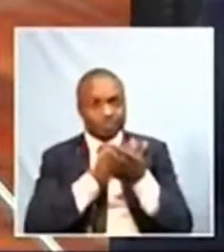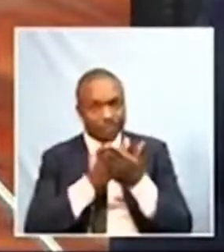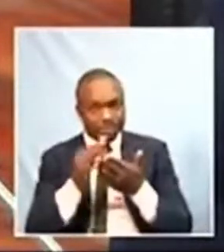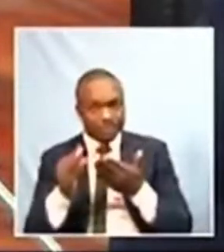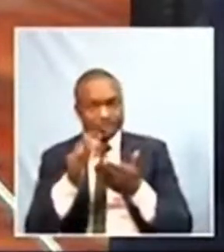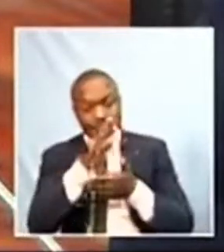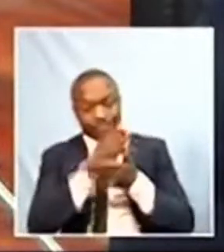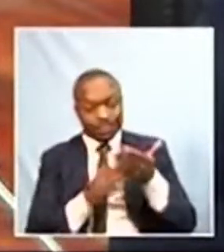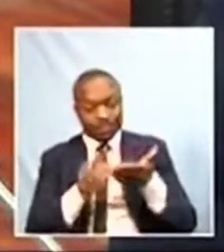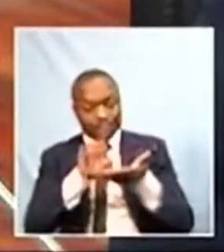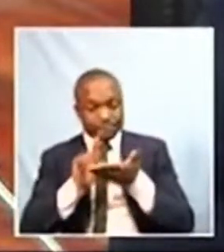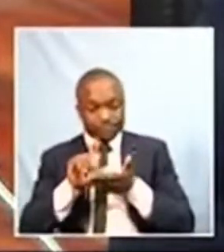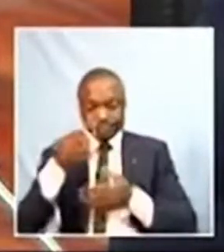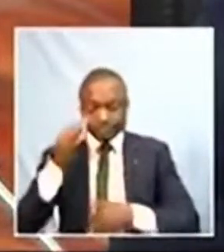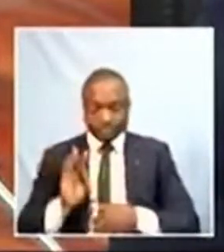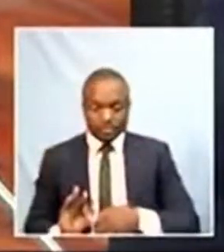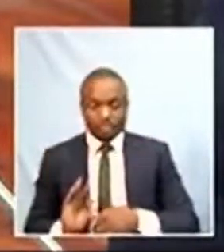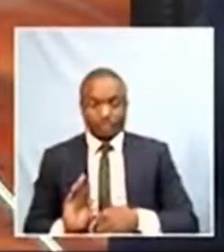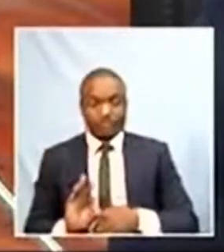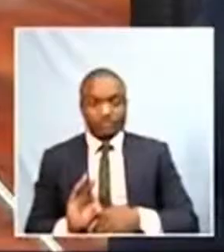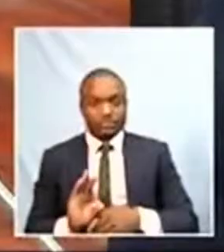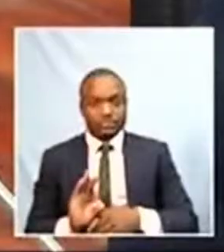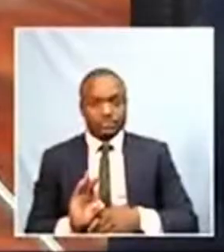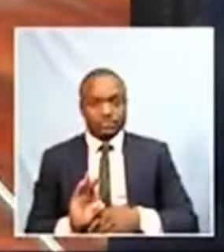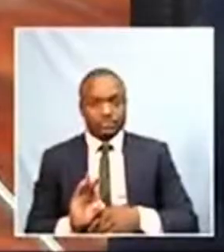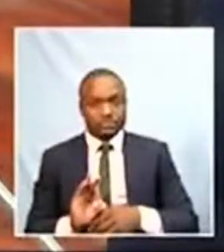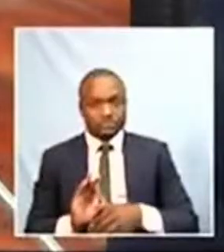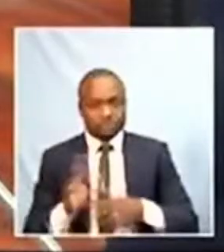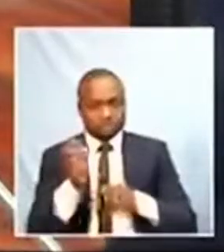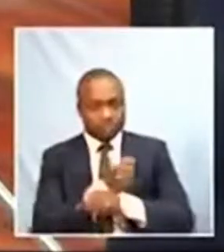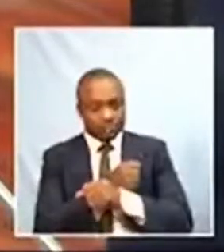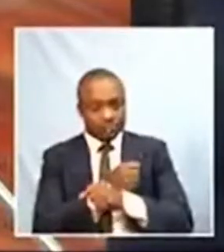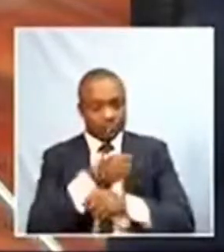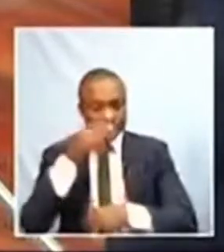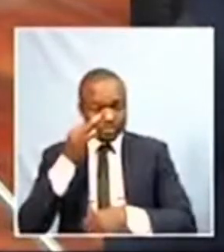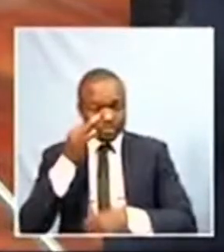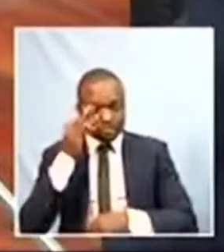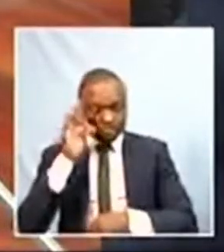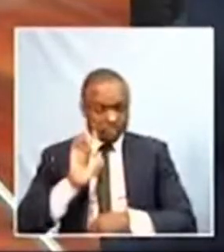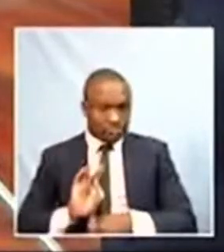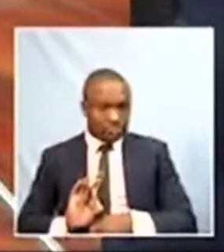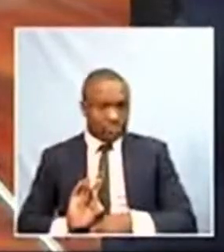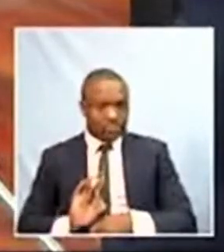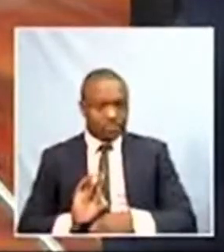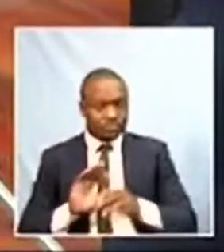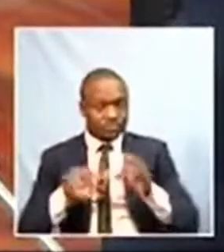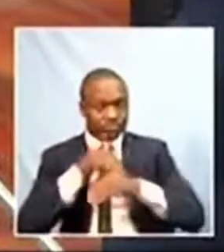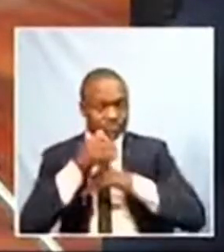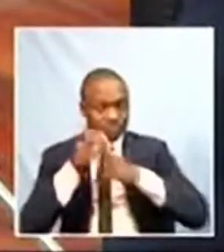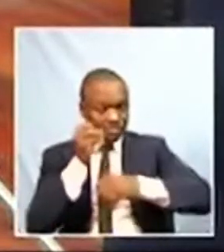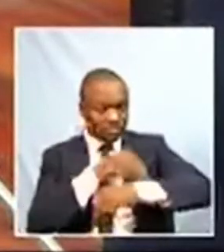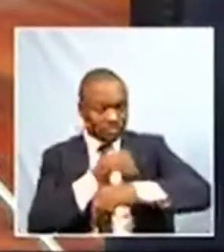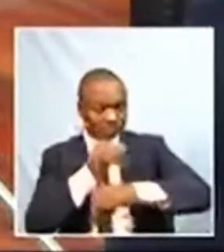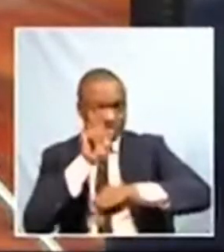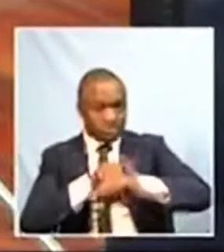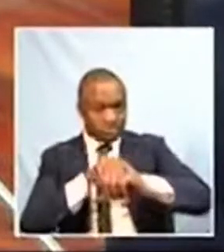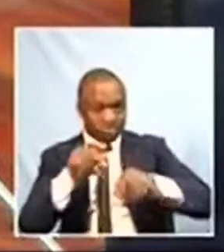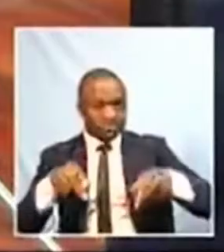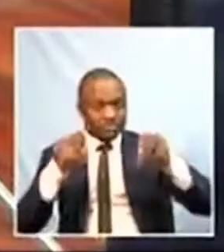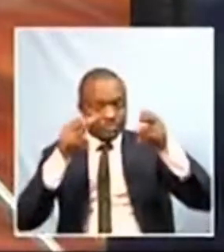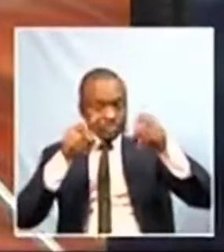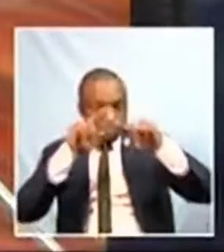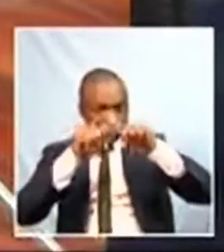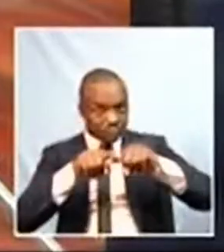by some loan beneficiaries to realize profits from their investments at the time of audit due to high dependence